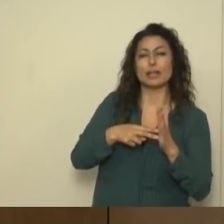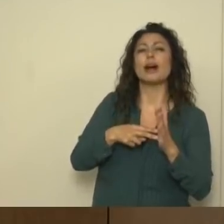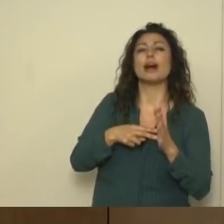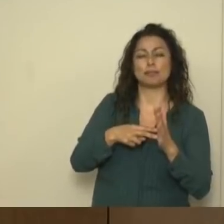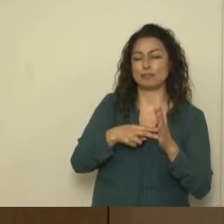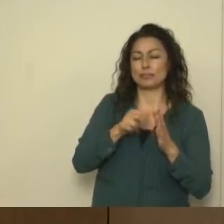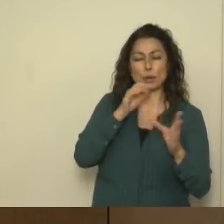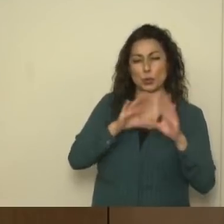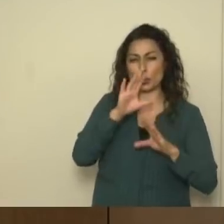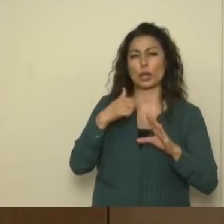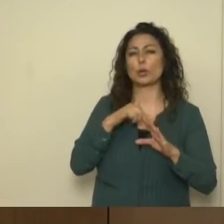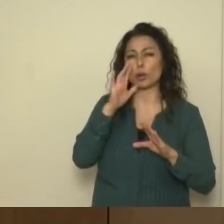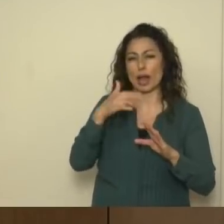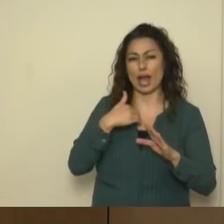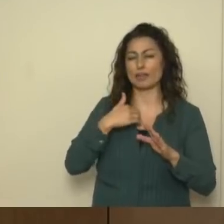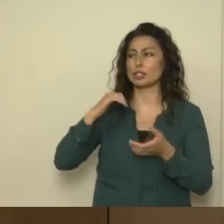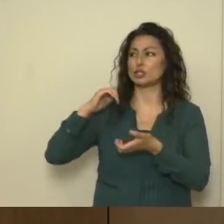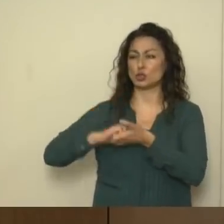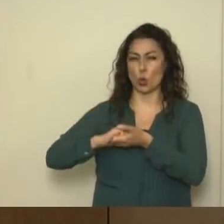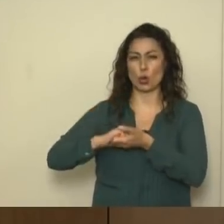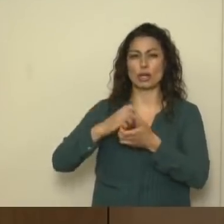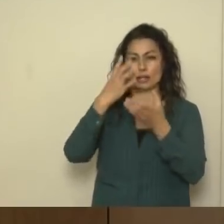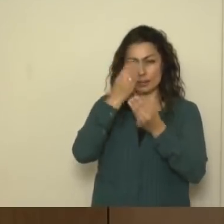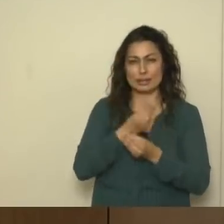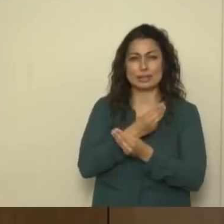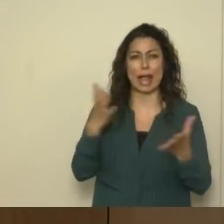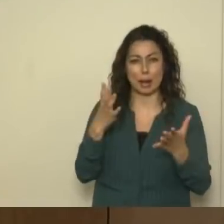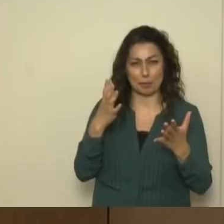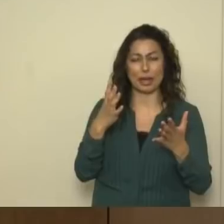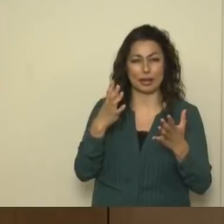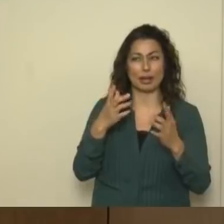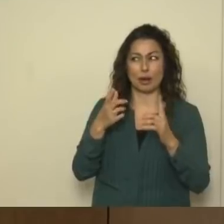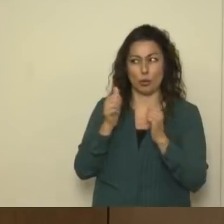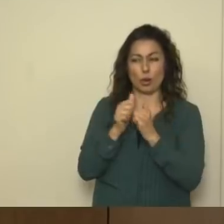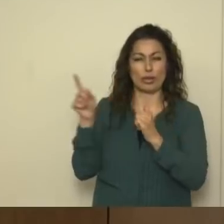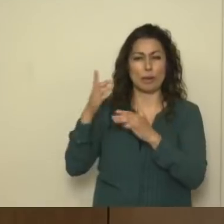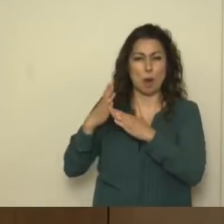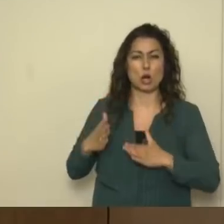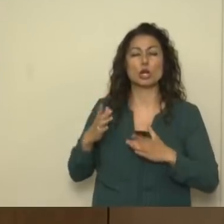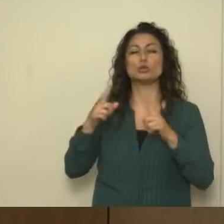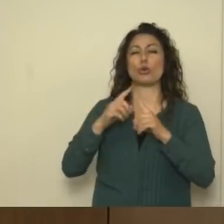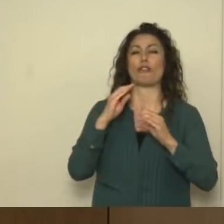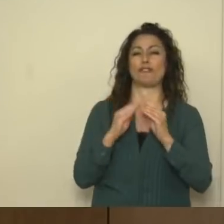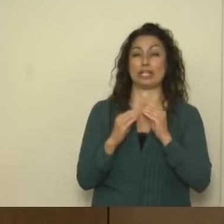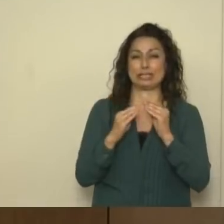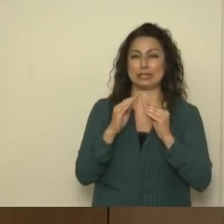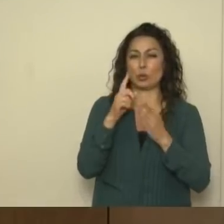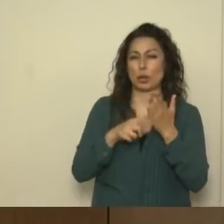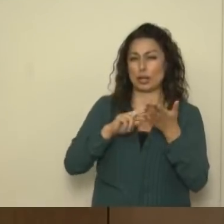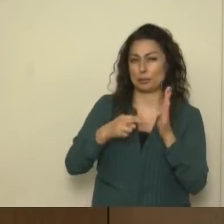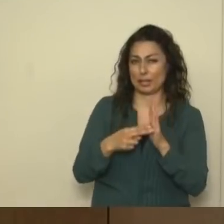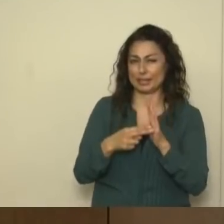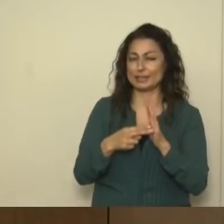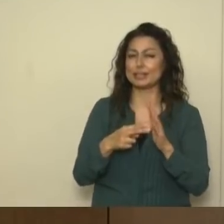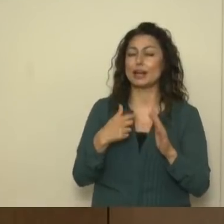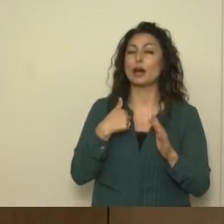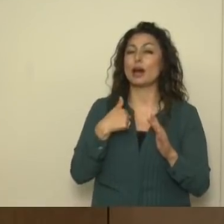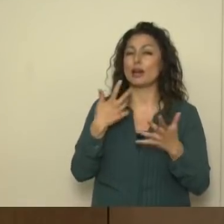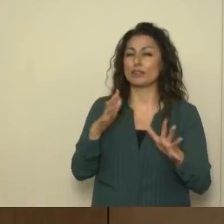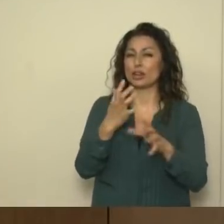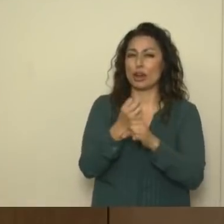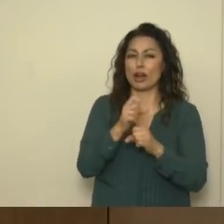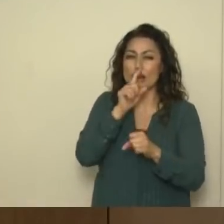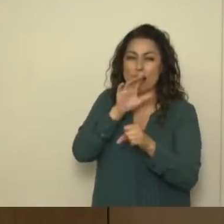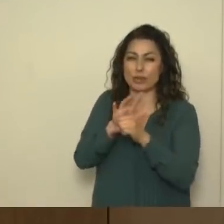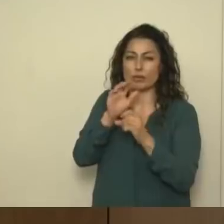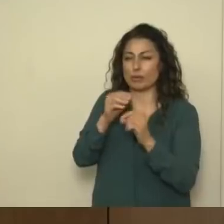joint statement with all of our partners that fixes that. So today, I've actually gotten confirmation from